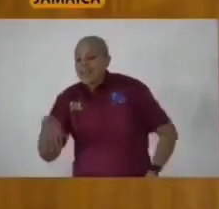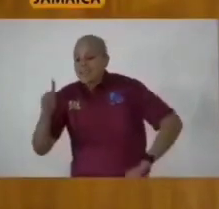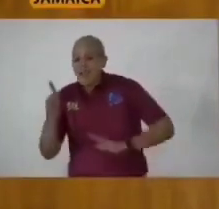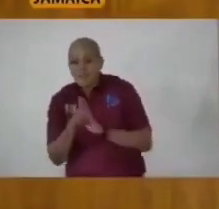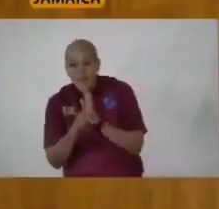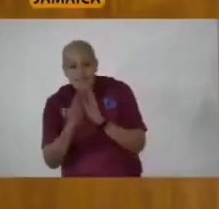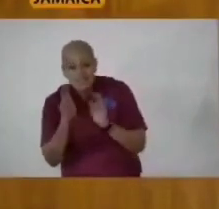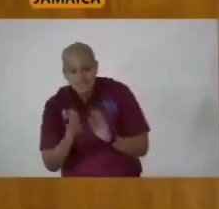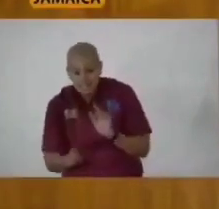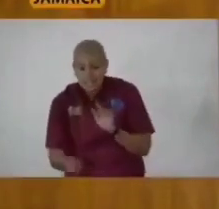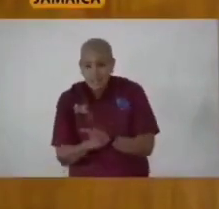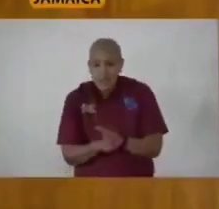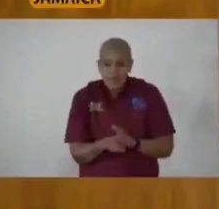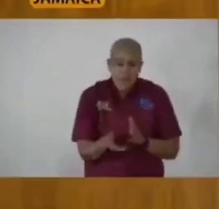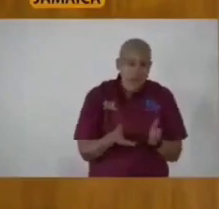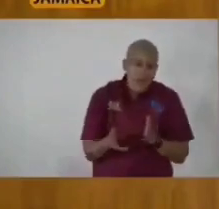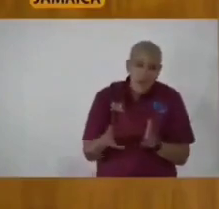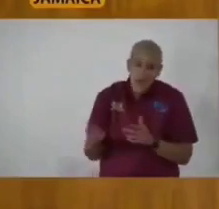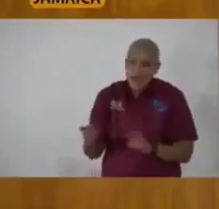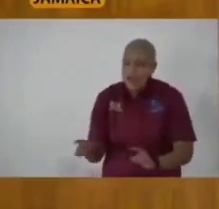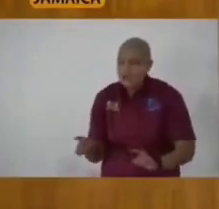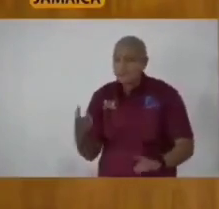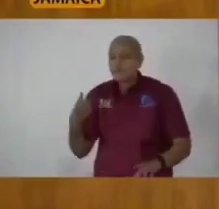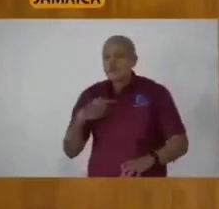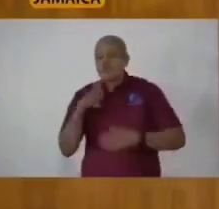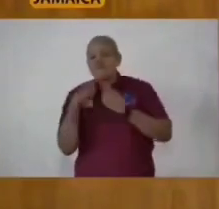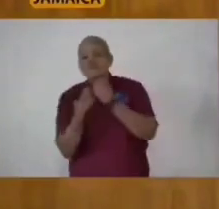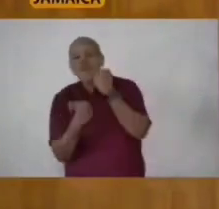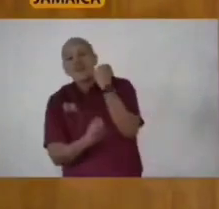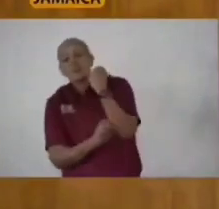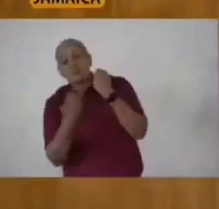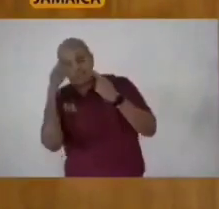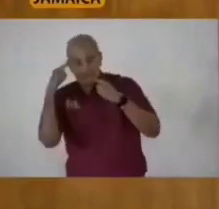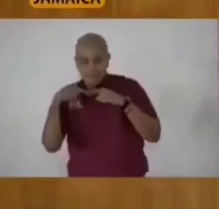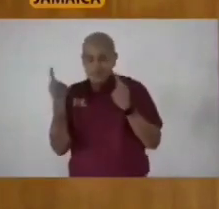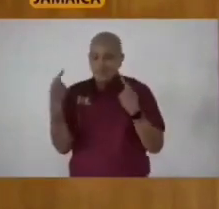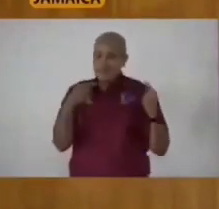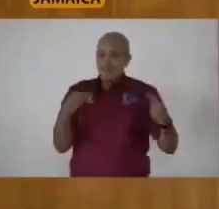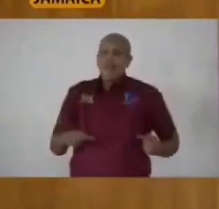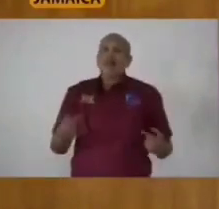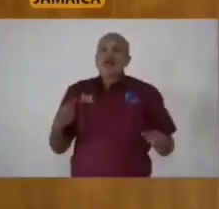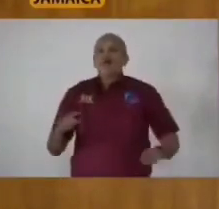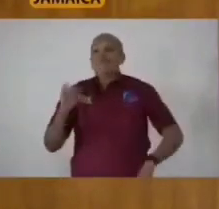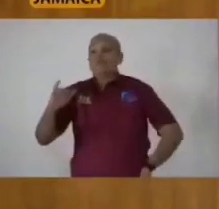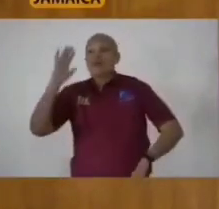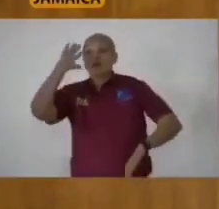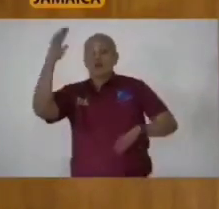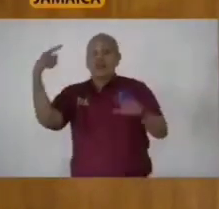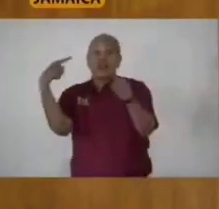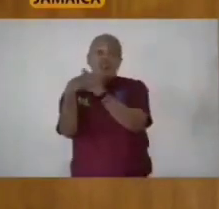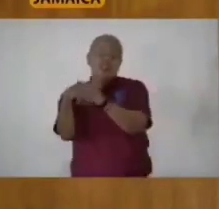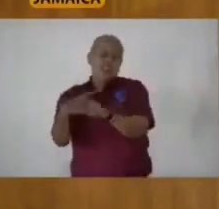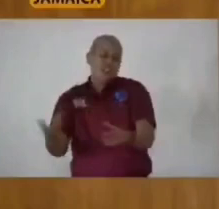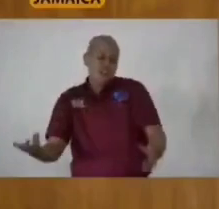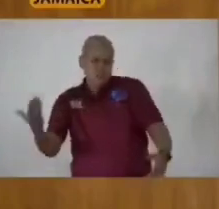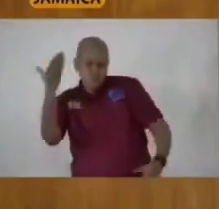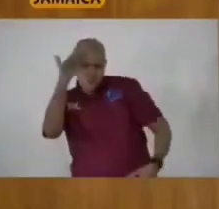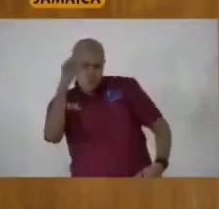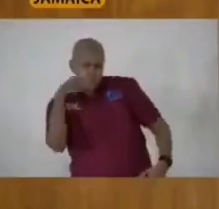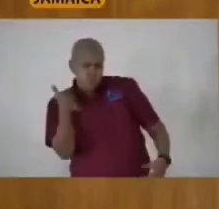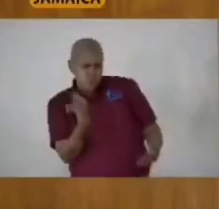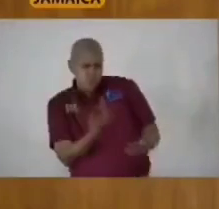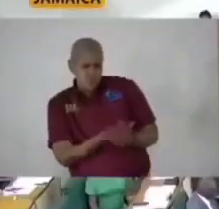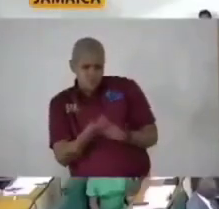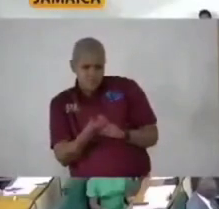policy issues are being raised with which we have fundamental disagreements, and that would be counterproductive. Let us know where we stand